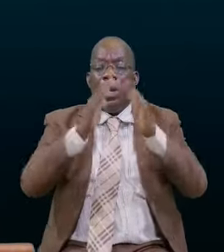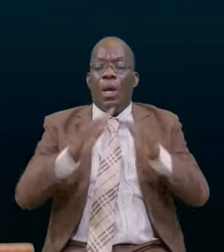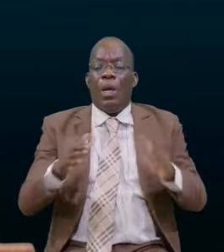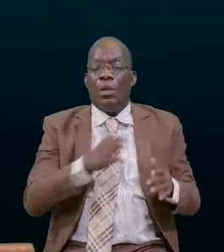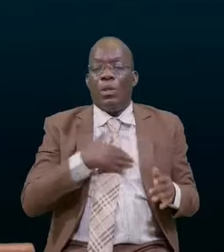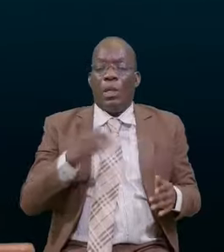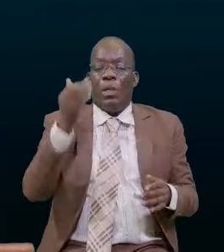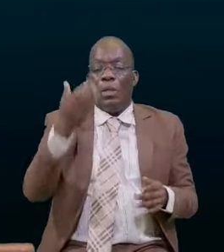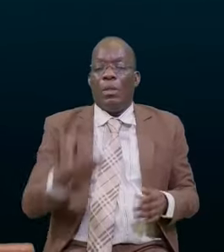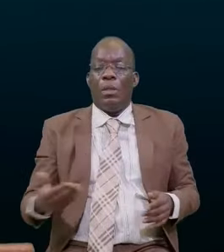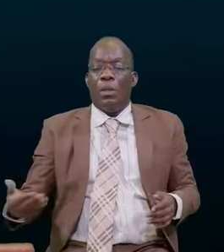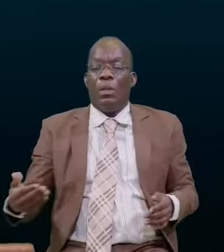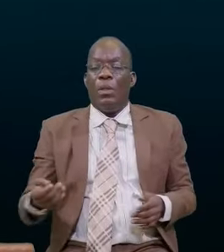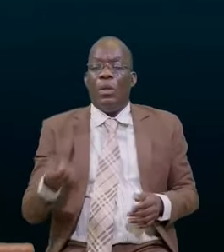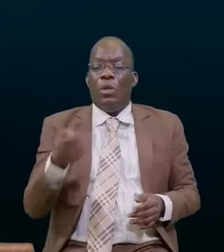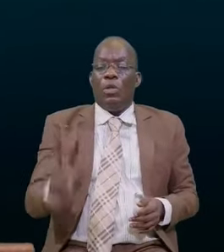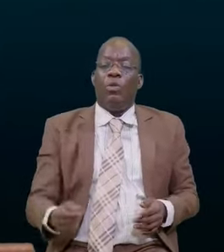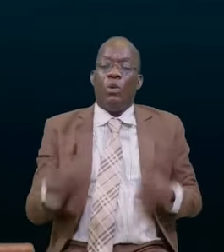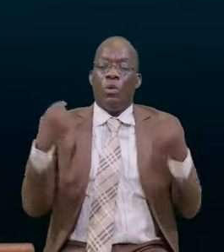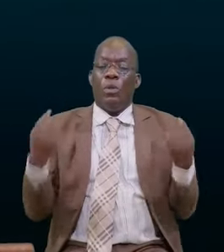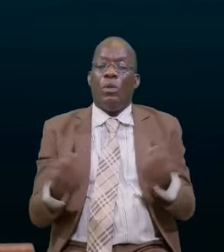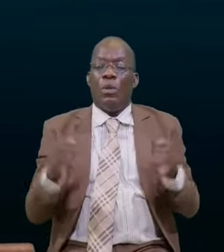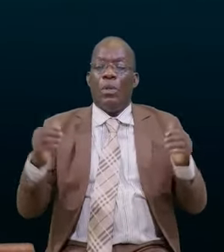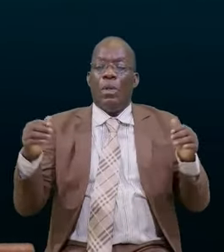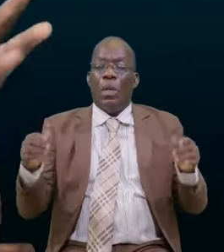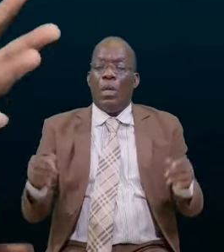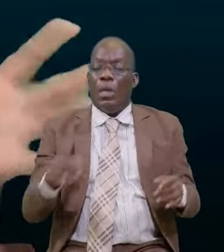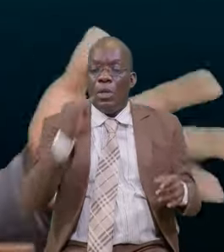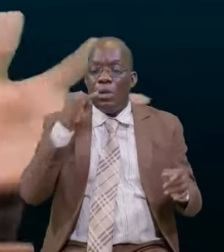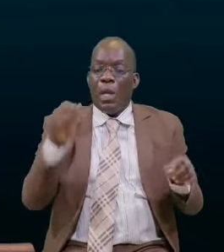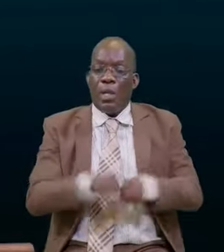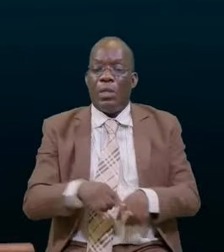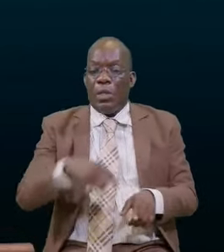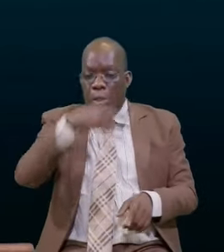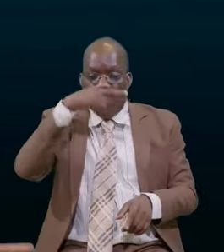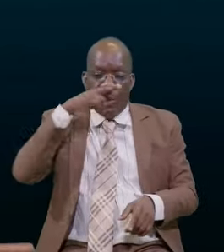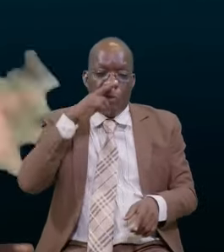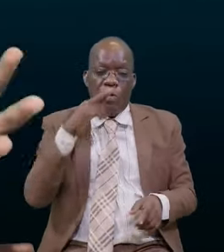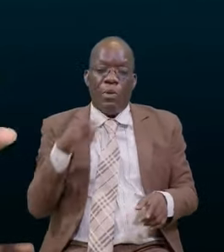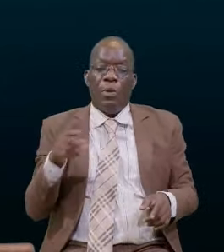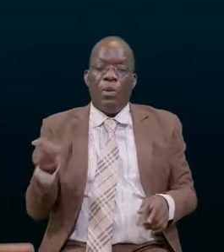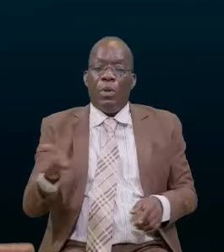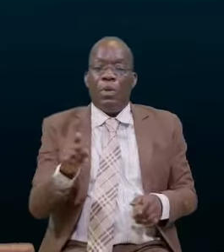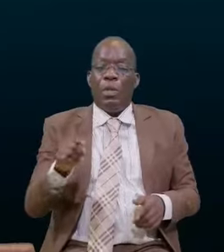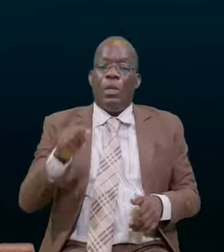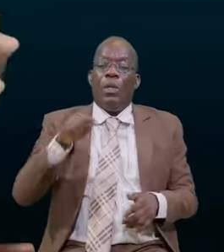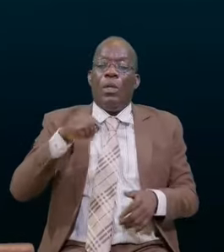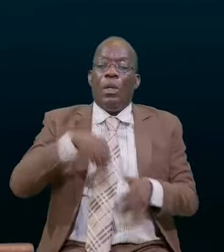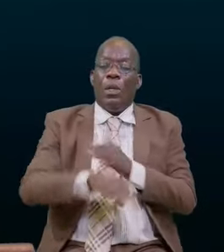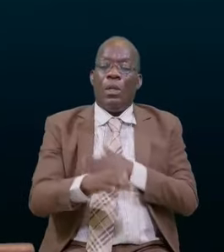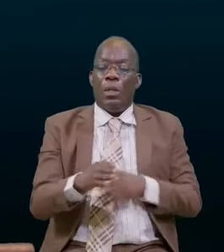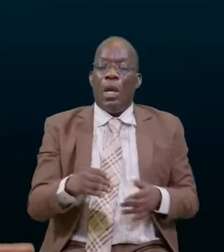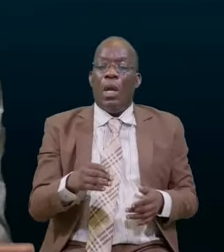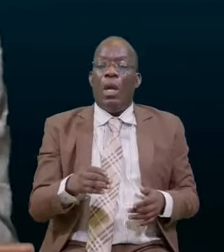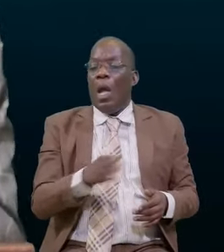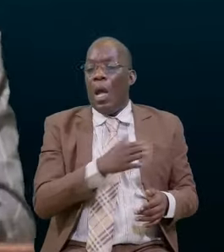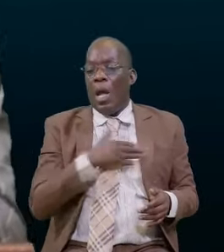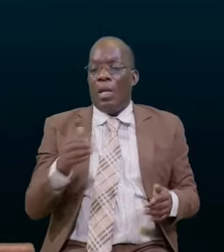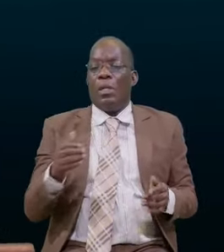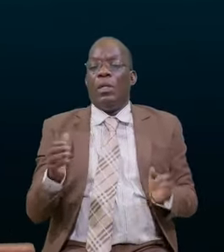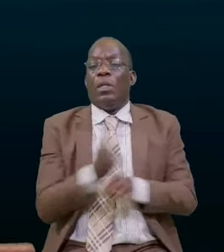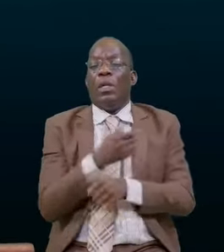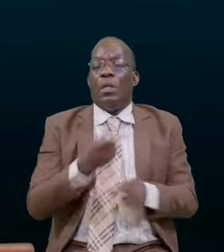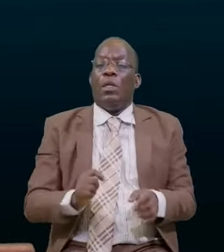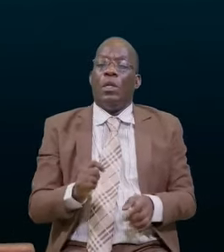sins sometimes act as bogers like robbers do they take along a little boy a little child who enters the house